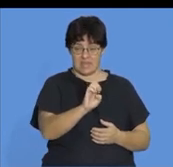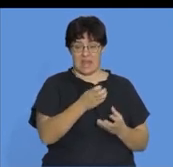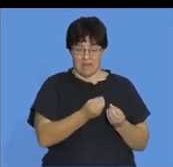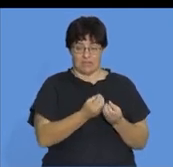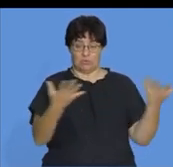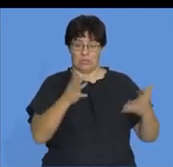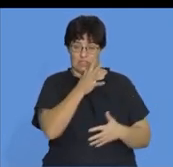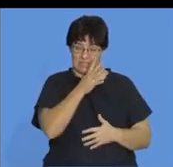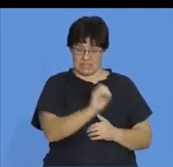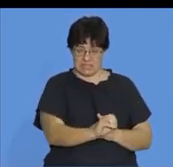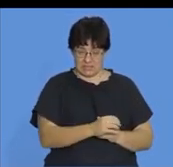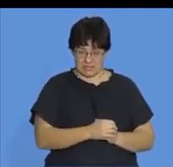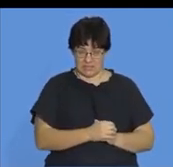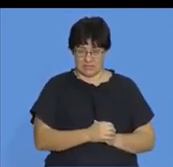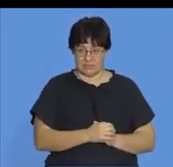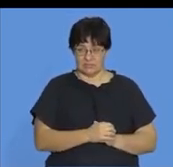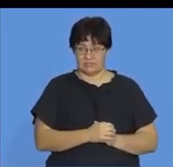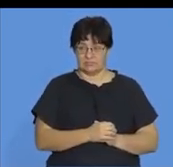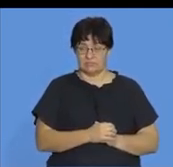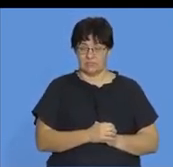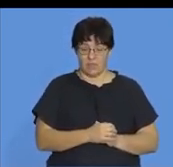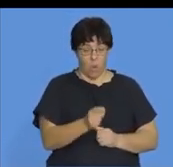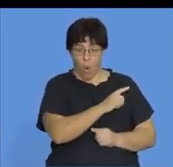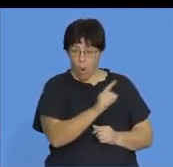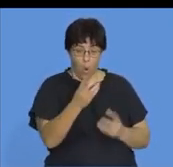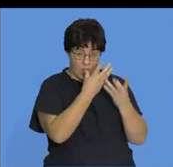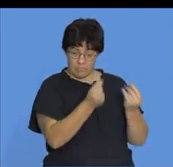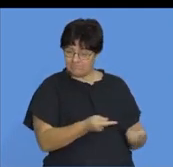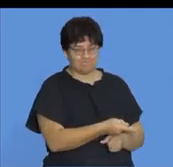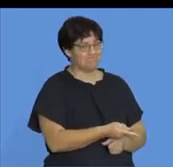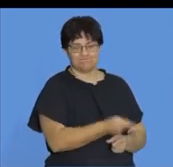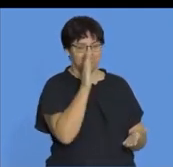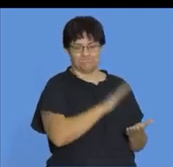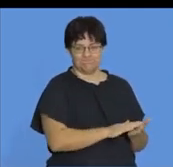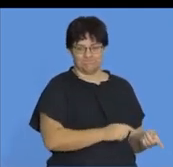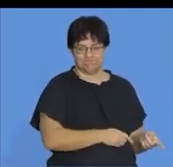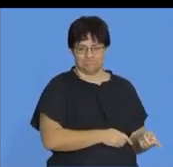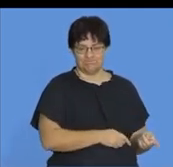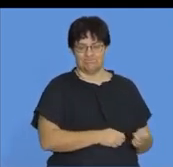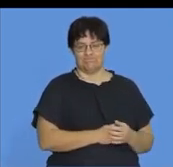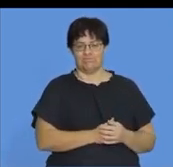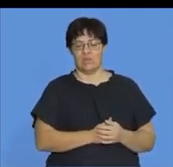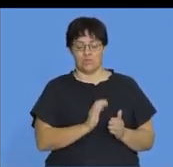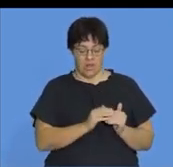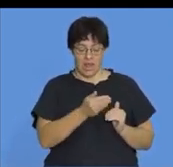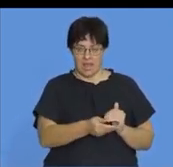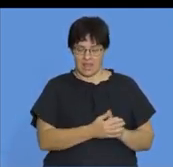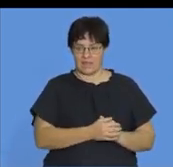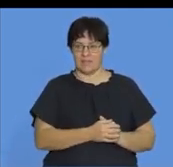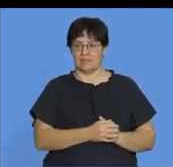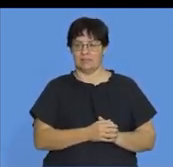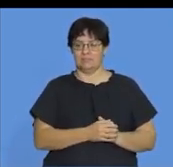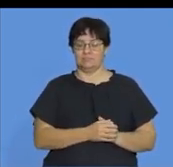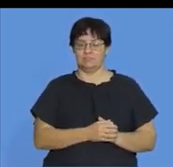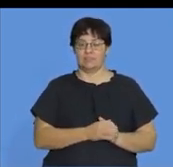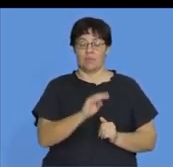okay, is in excess. Okay, not all the iron actually reacts. Okay, so the remain